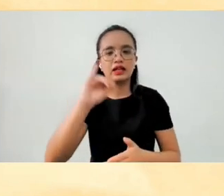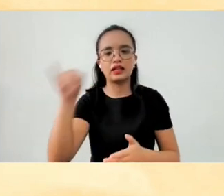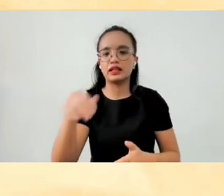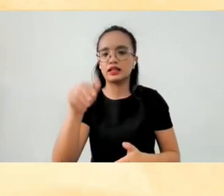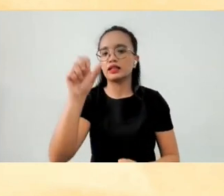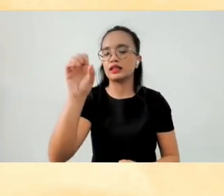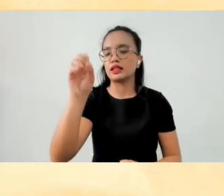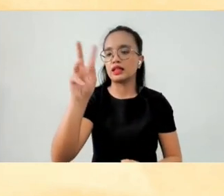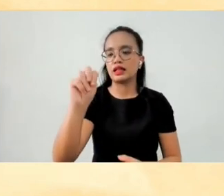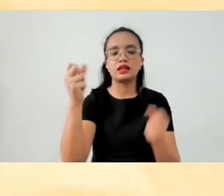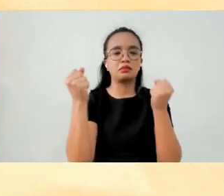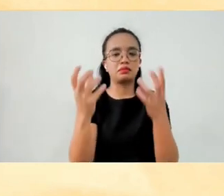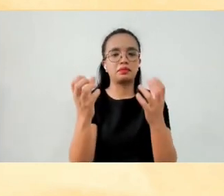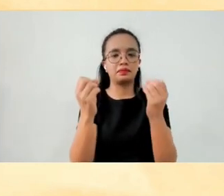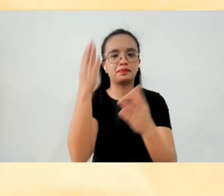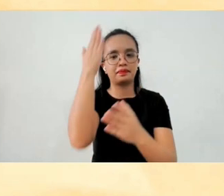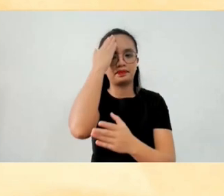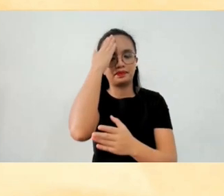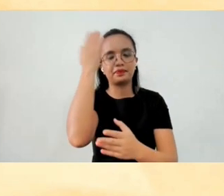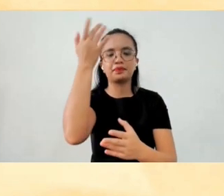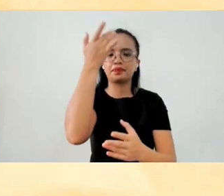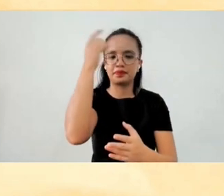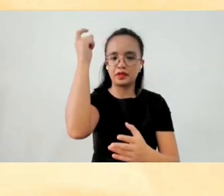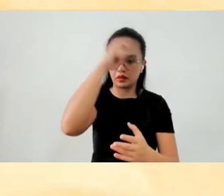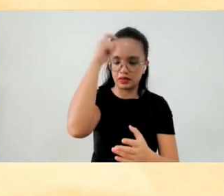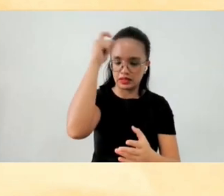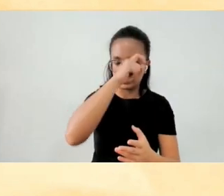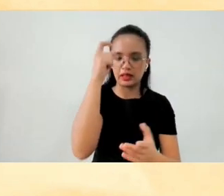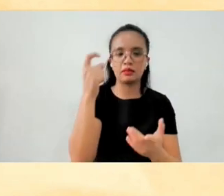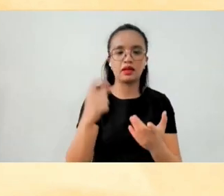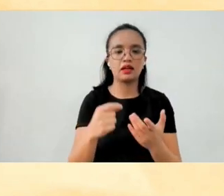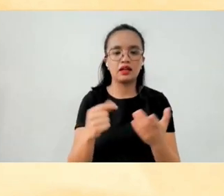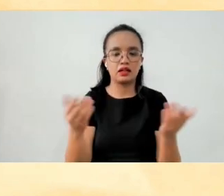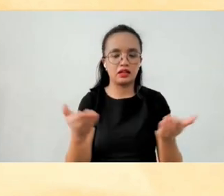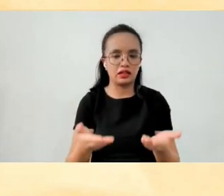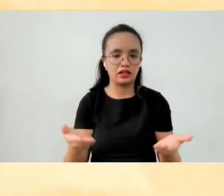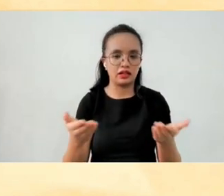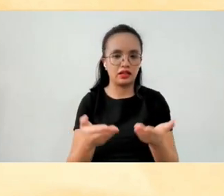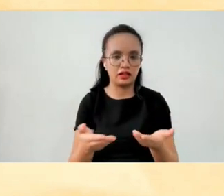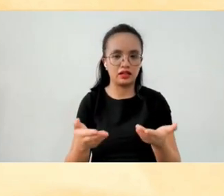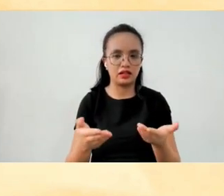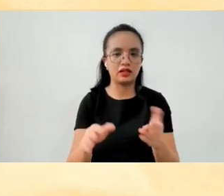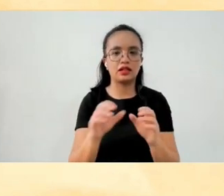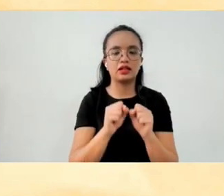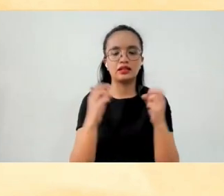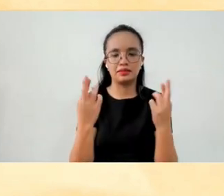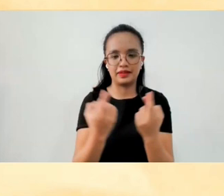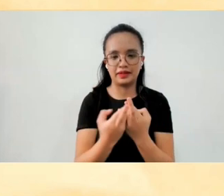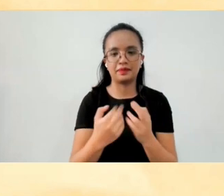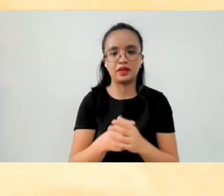There's so much knowledge and wisdom in this particular session